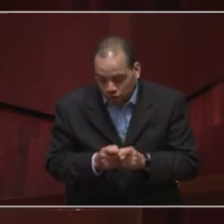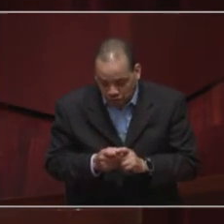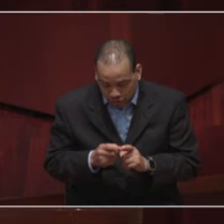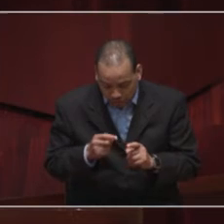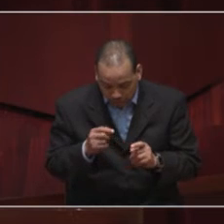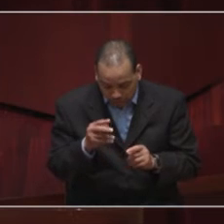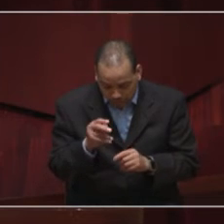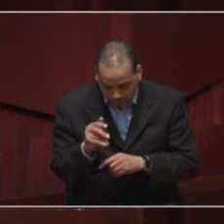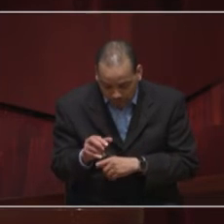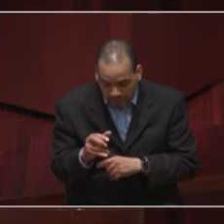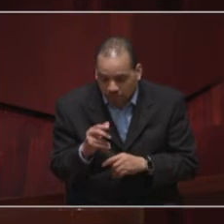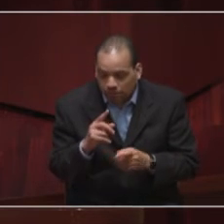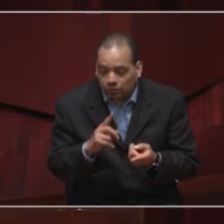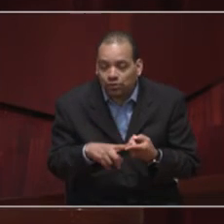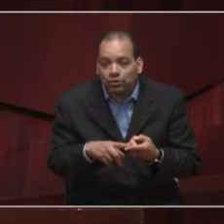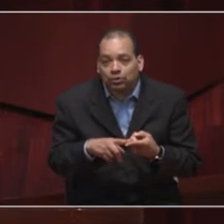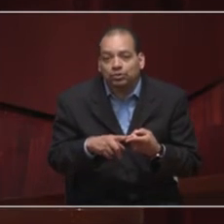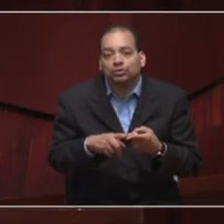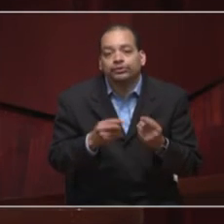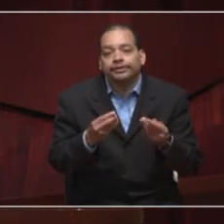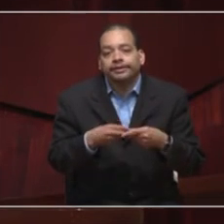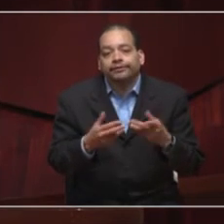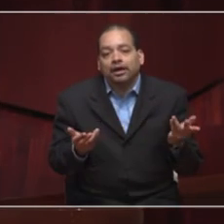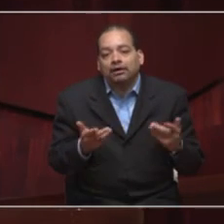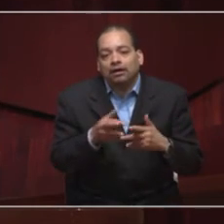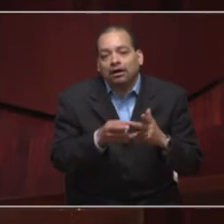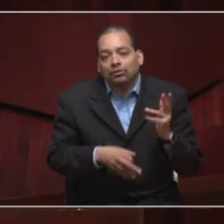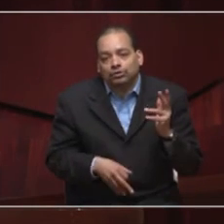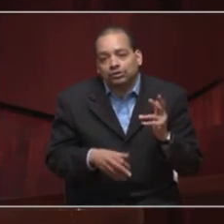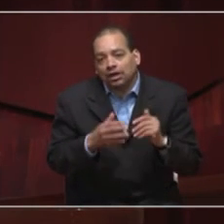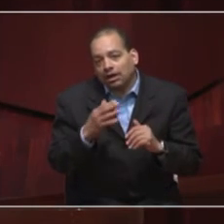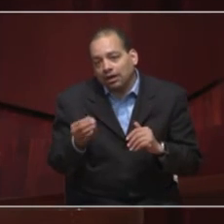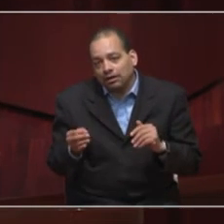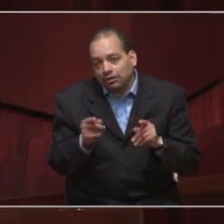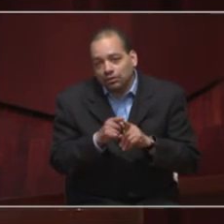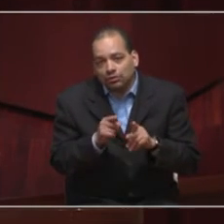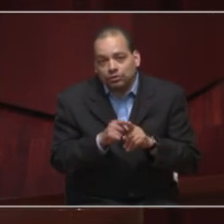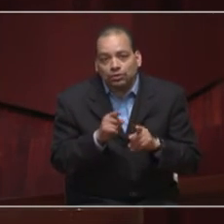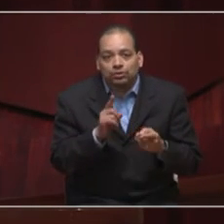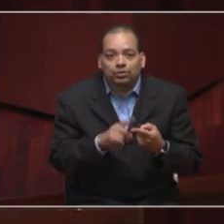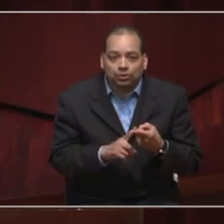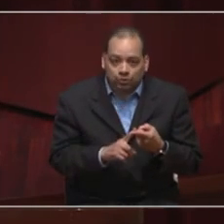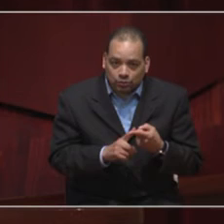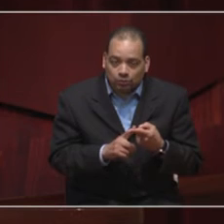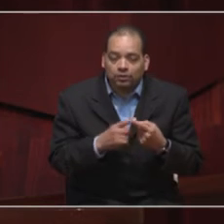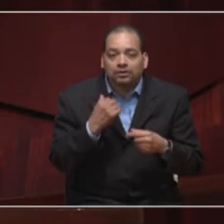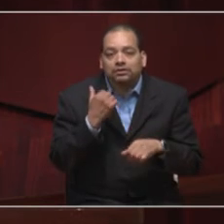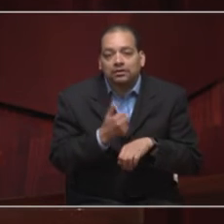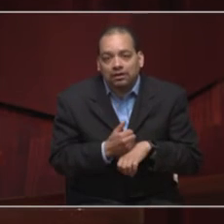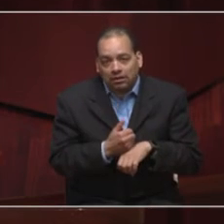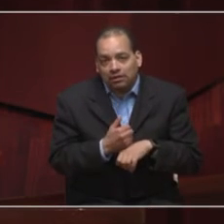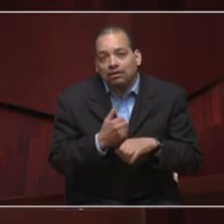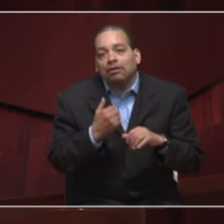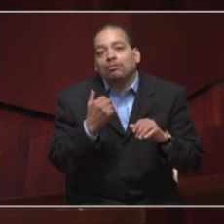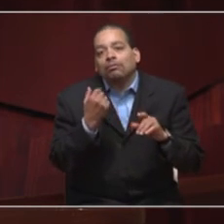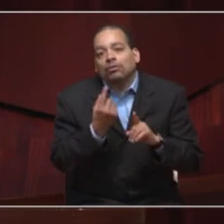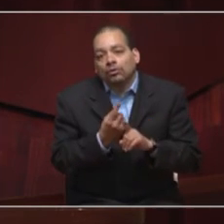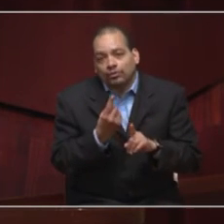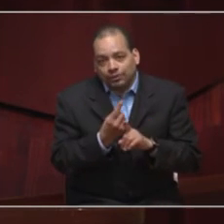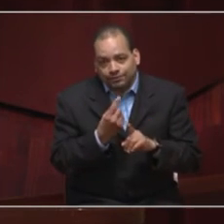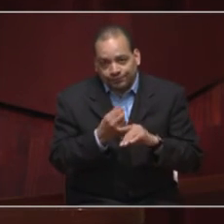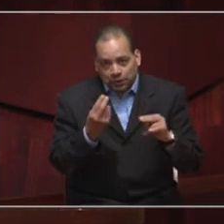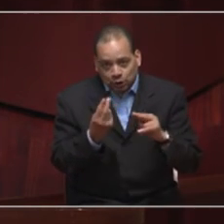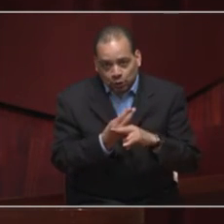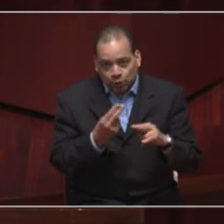to give records transfer capabilities, but also to craft the appropriate user profile